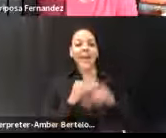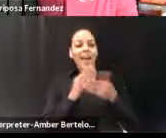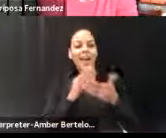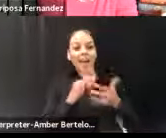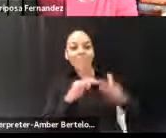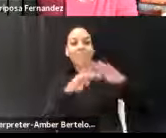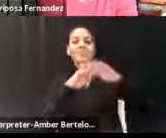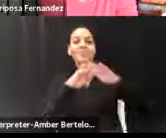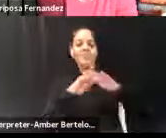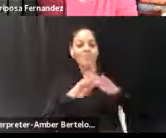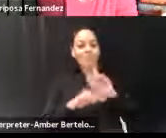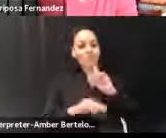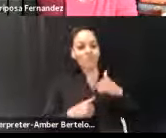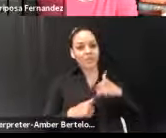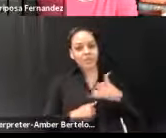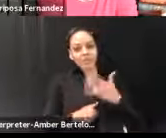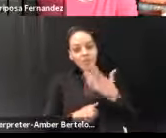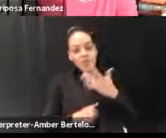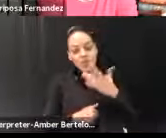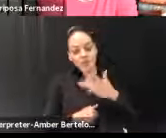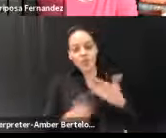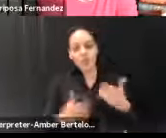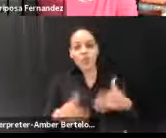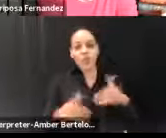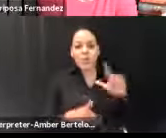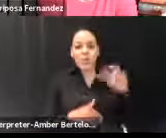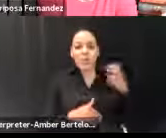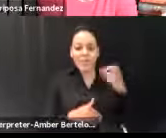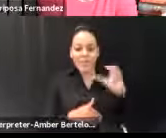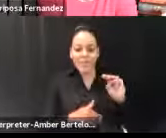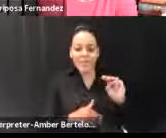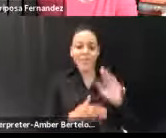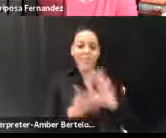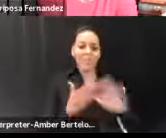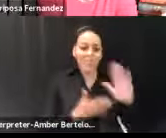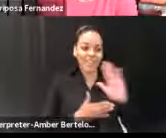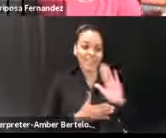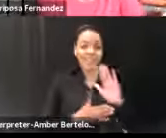And I'm so fortunate that Lehman and literary